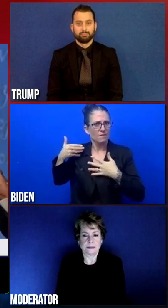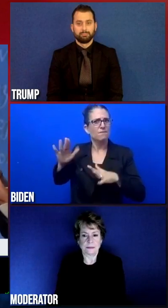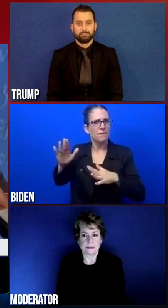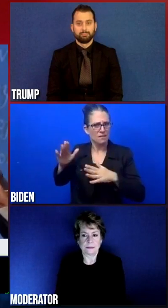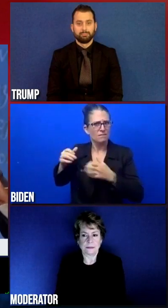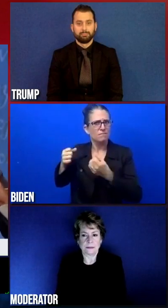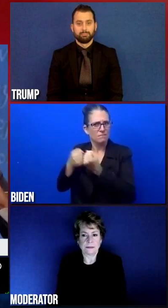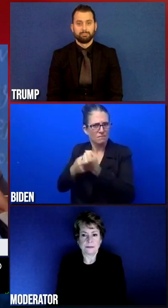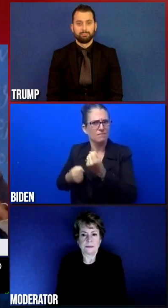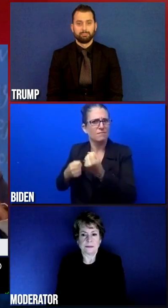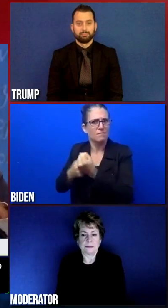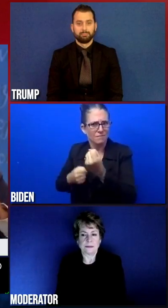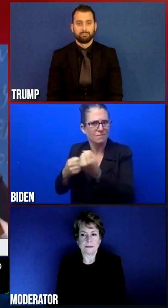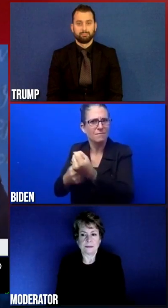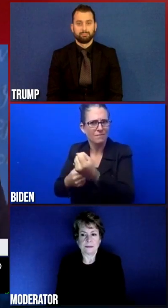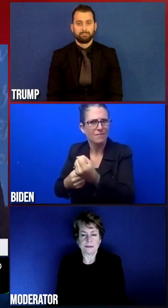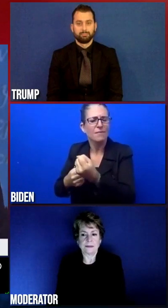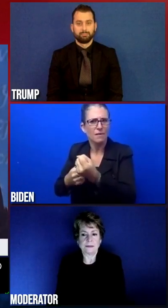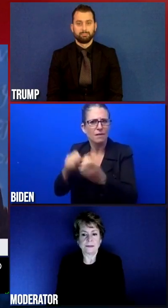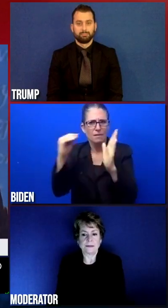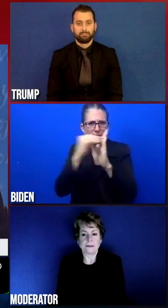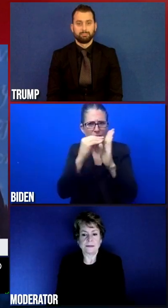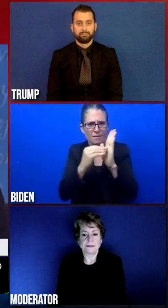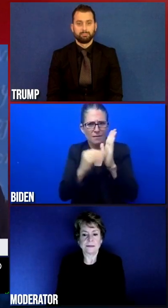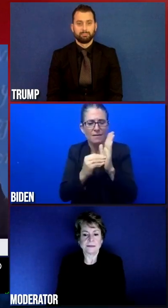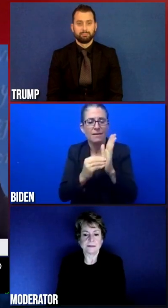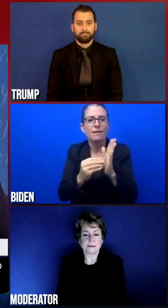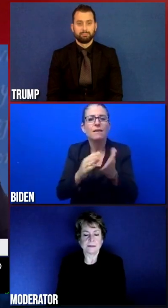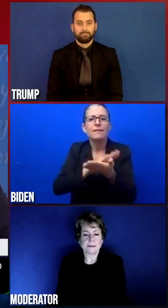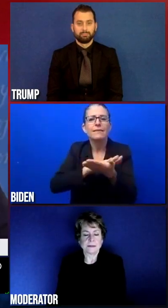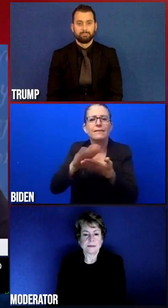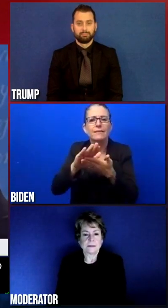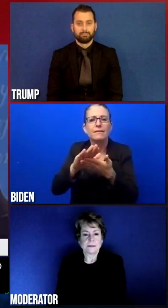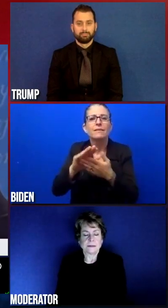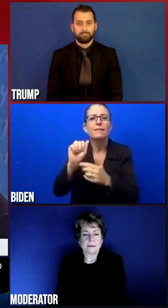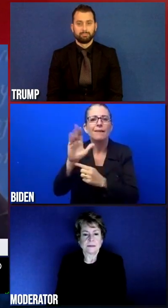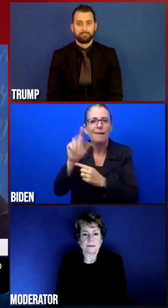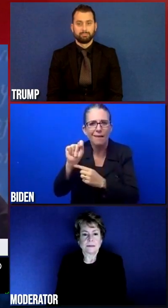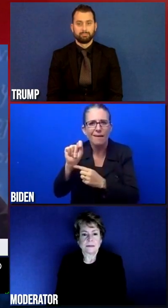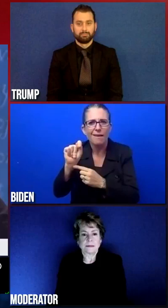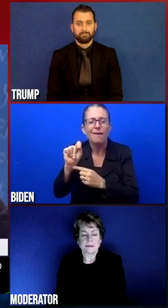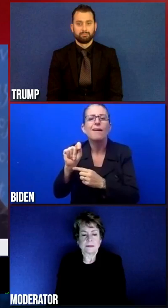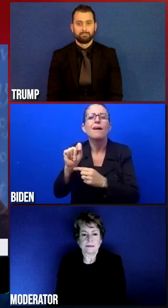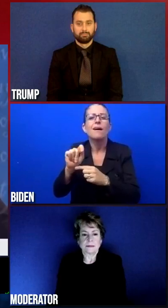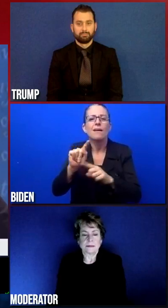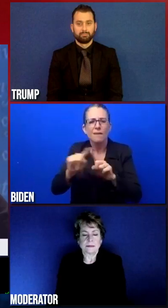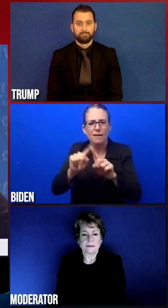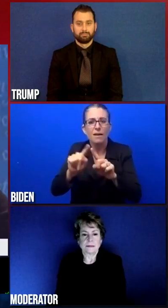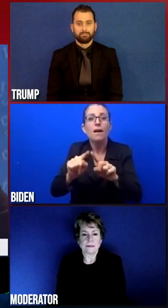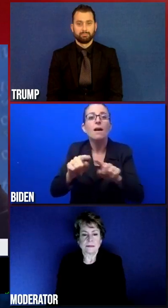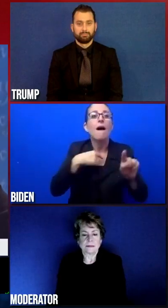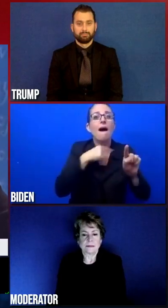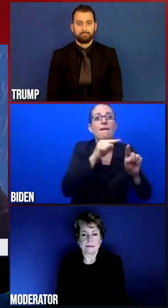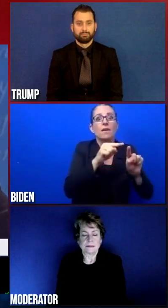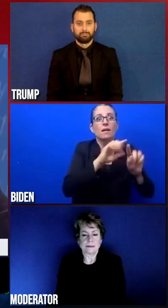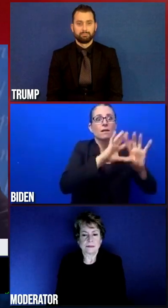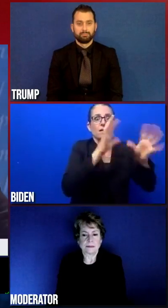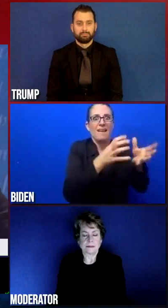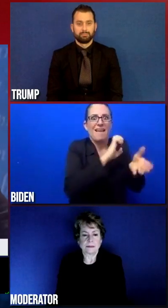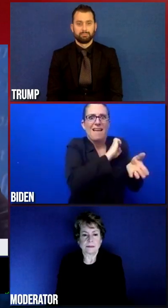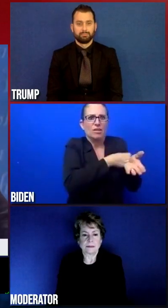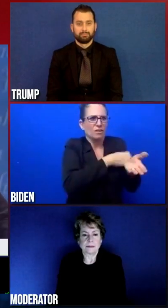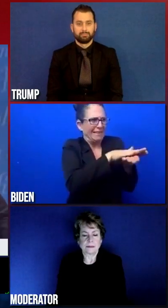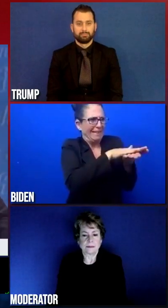coal and gas and oil. Nobody's going to build another coal-fired plant in America. No one's going to build